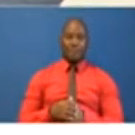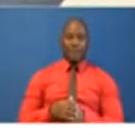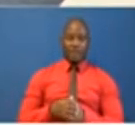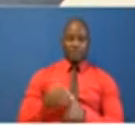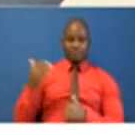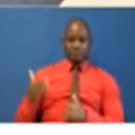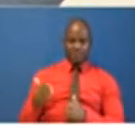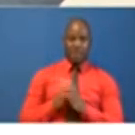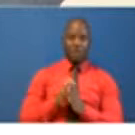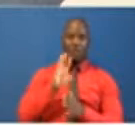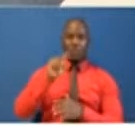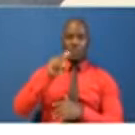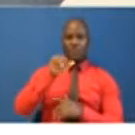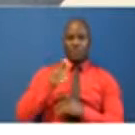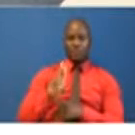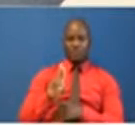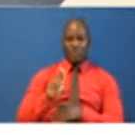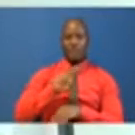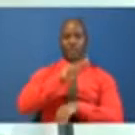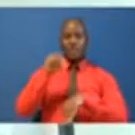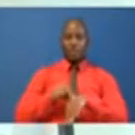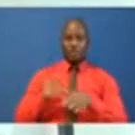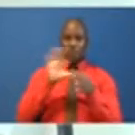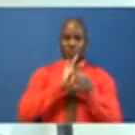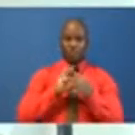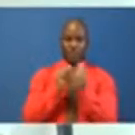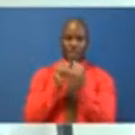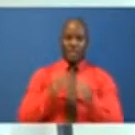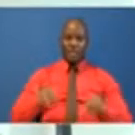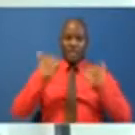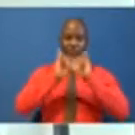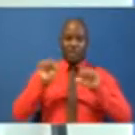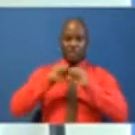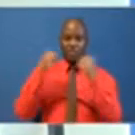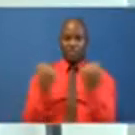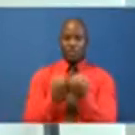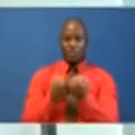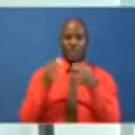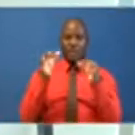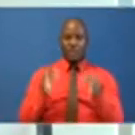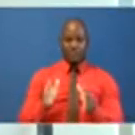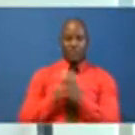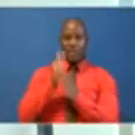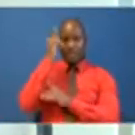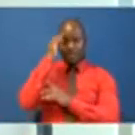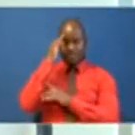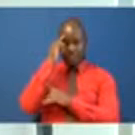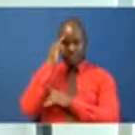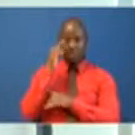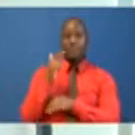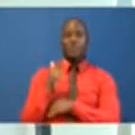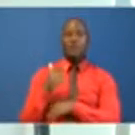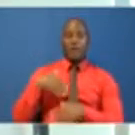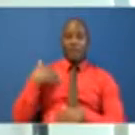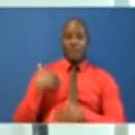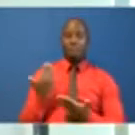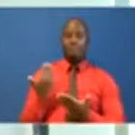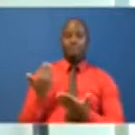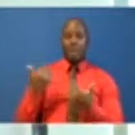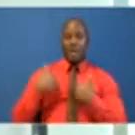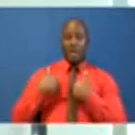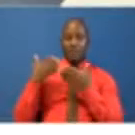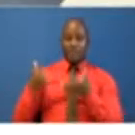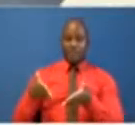right juan jiro giaconio who's the national coordinator at the institute for social accountability also known as tisa and jiro glad to have you here with